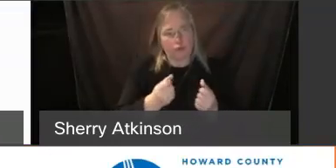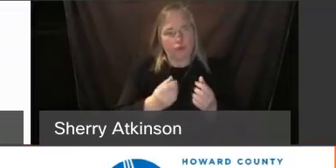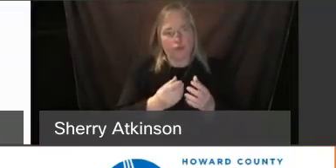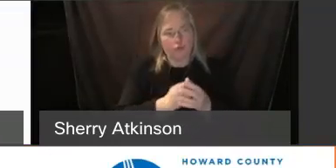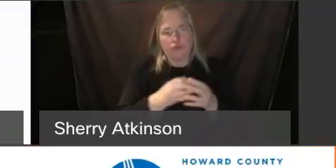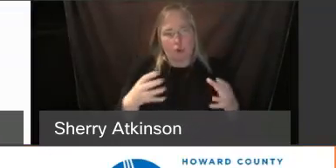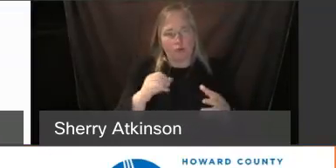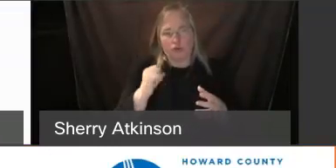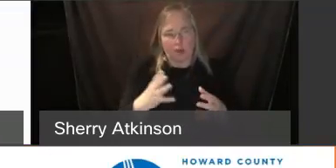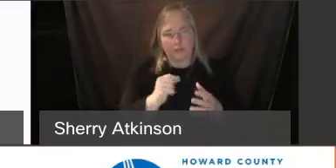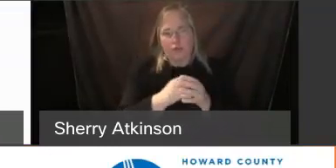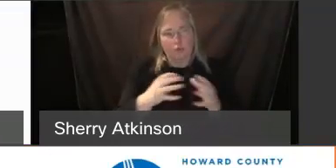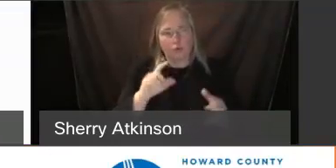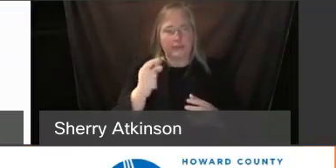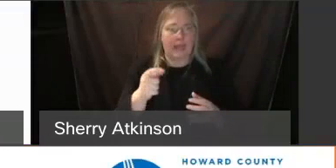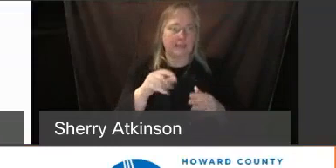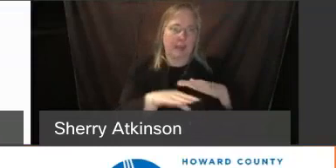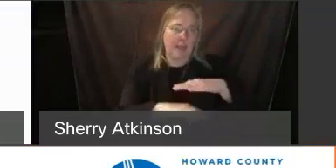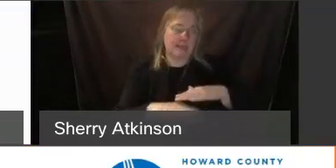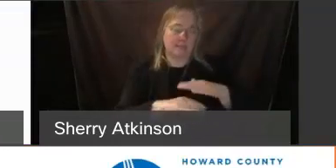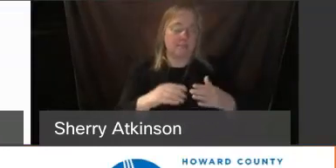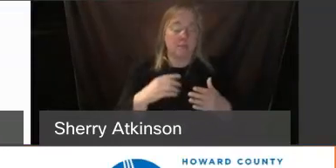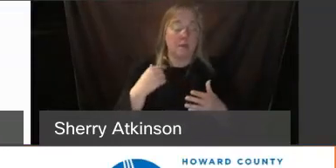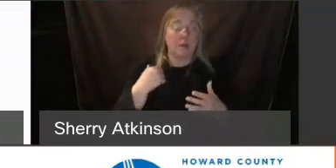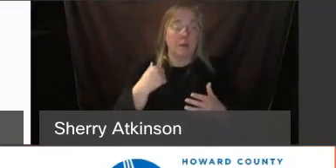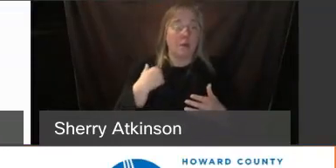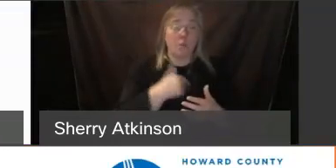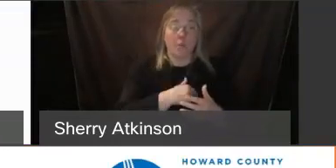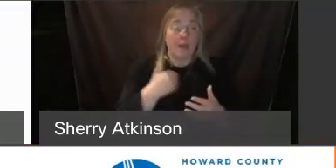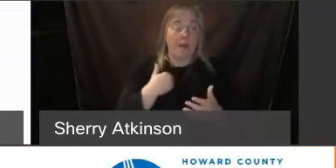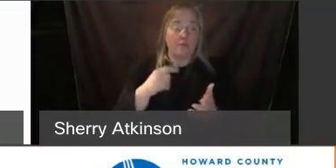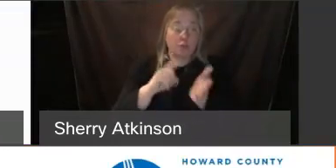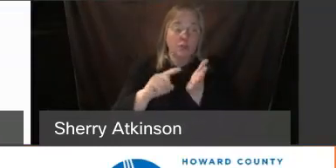base. Had a research and development campus,